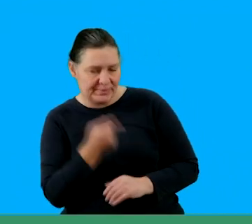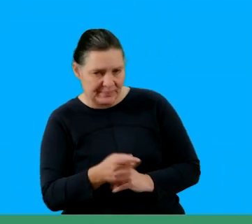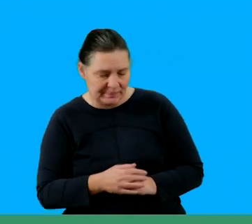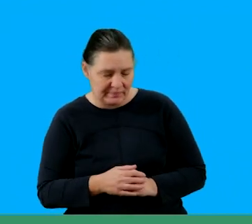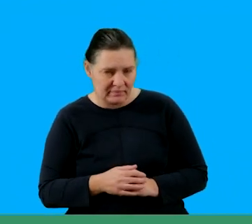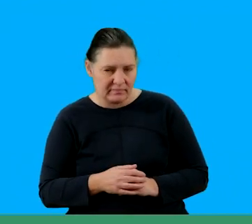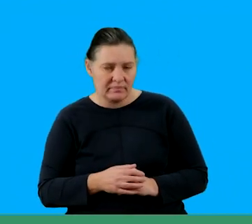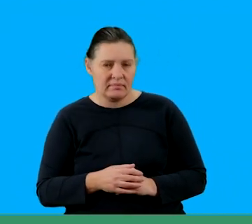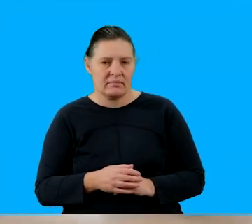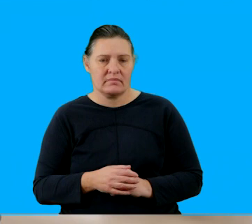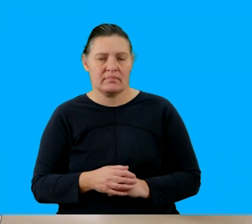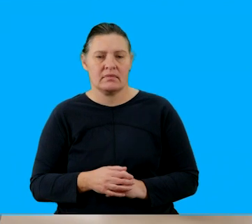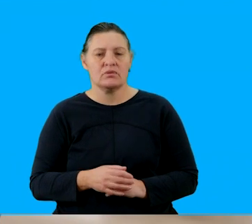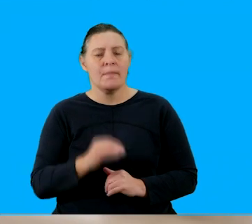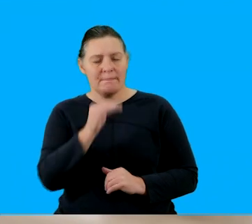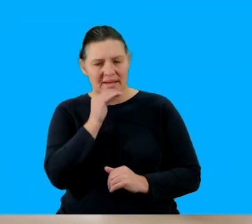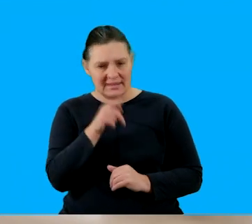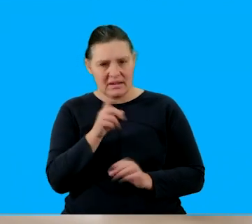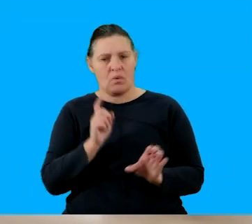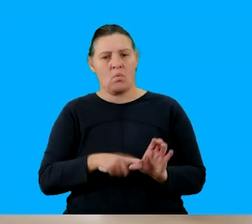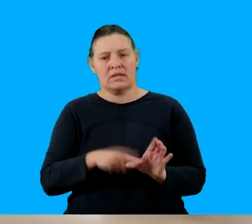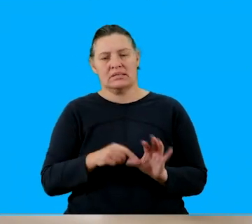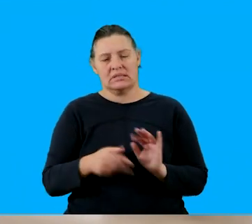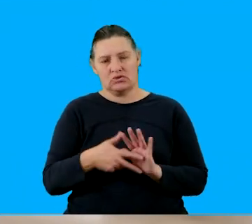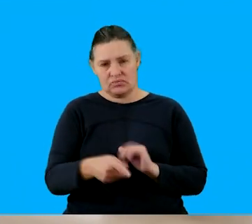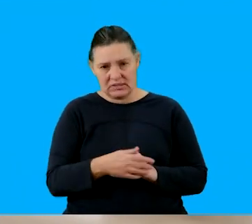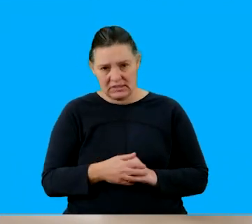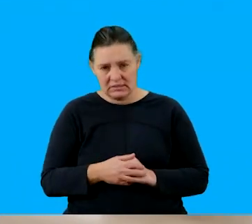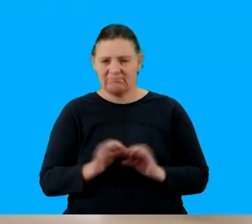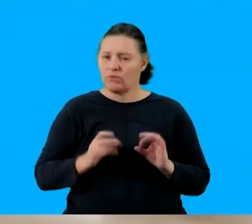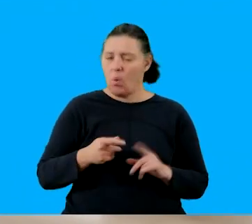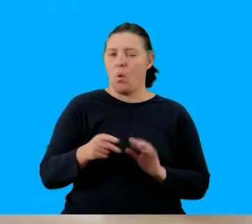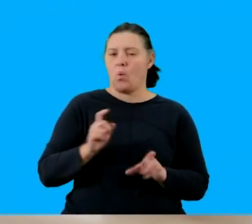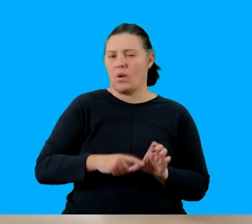the product. So that's what we mean with quality assurance.